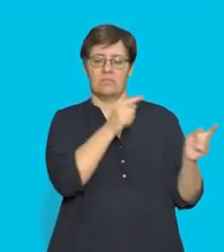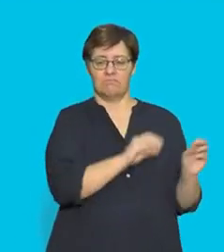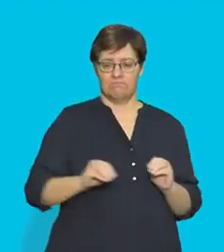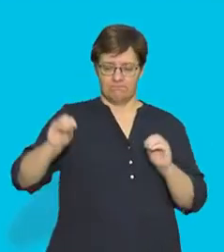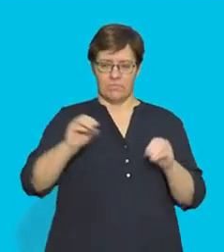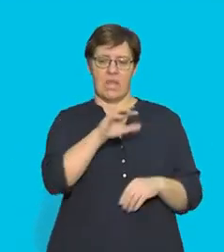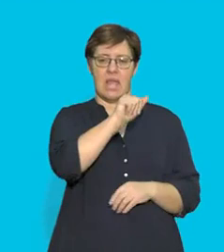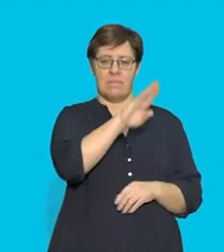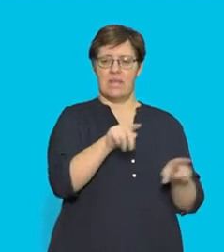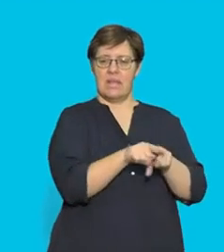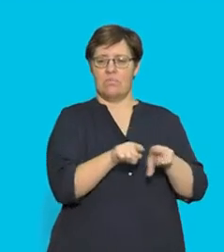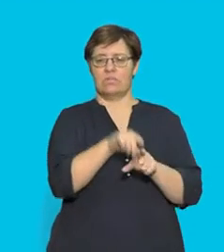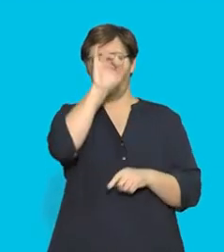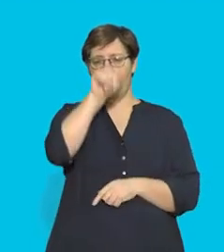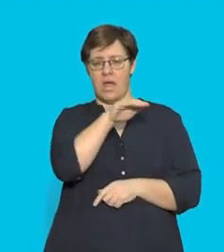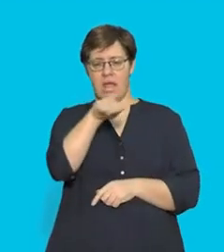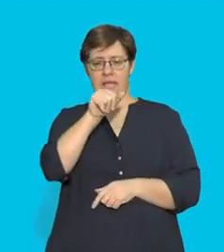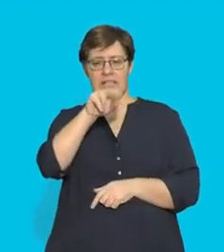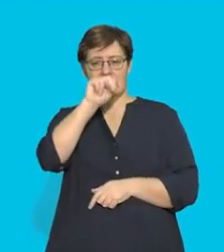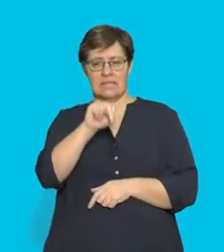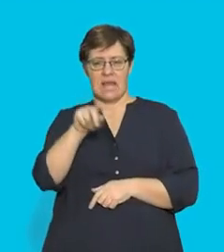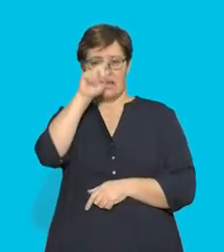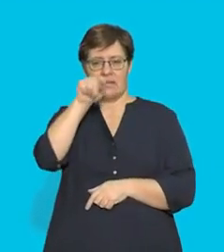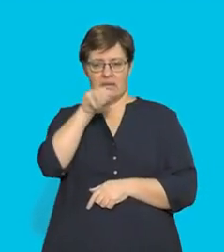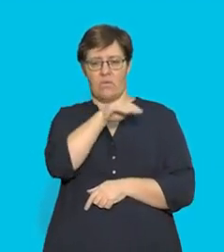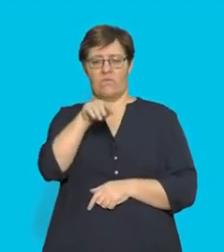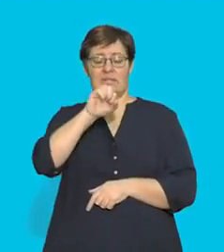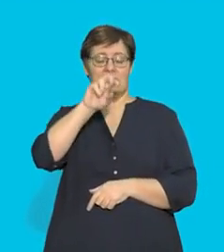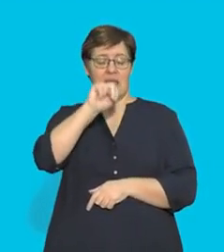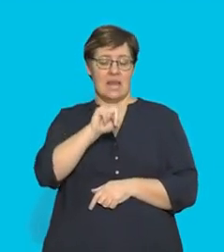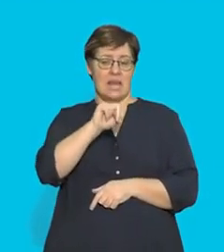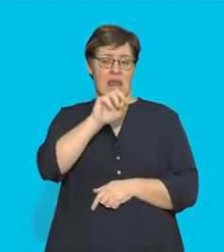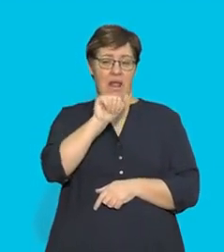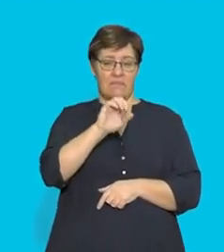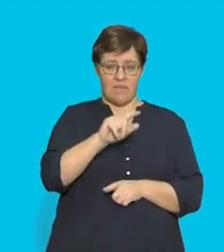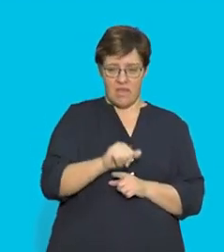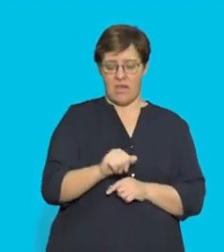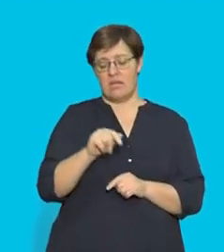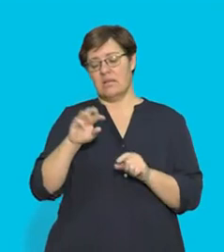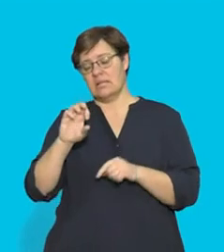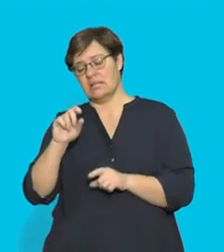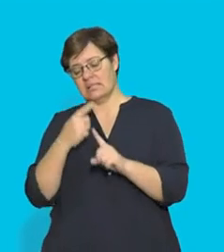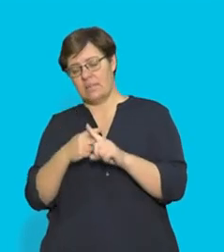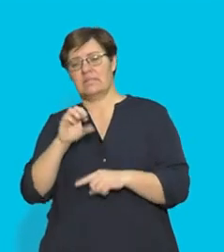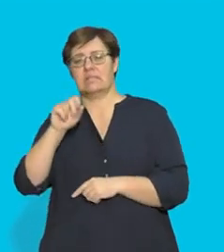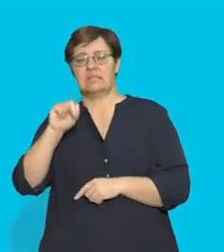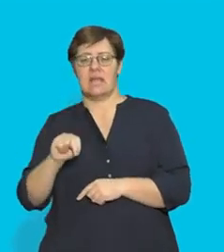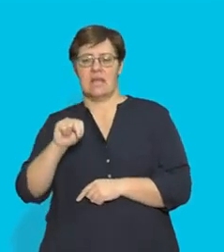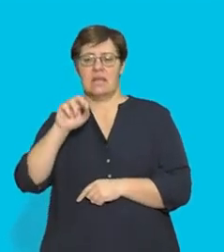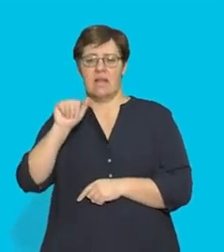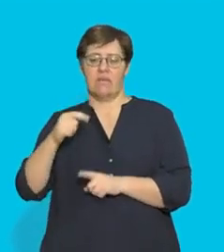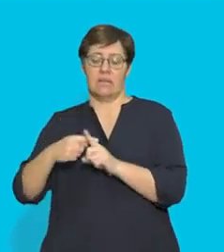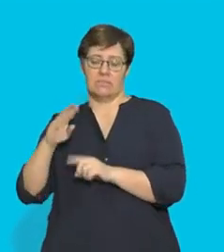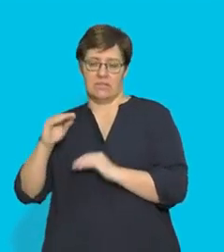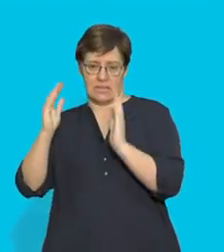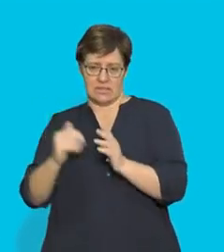plus beta. And now we're going to just do a little bit of cleaning up. So this becomes y over sine of theta divided by